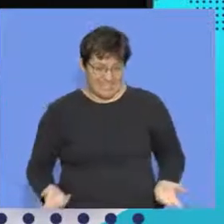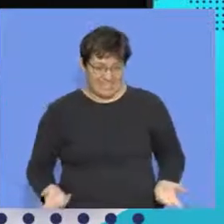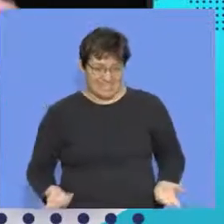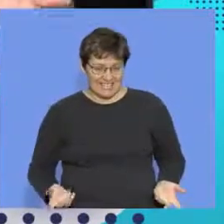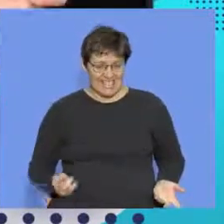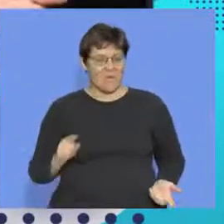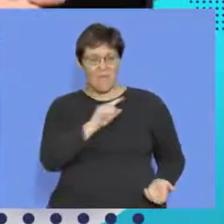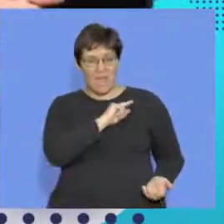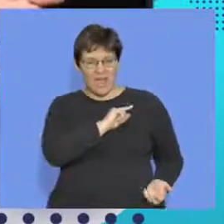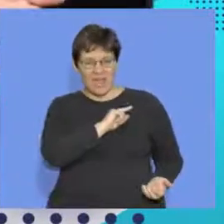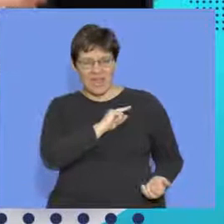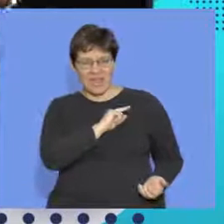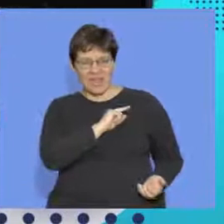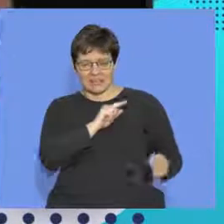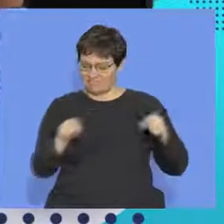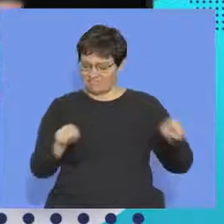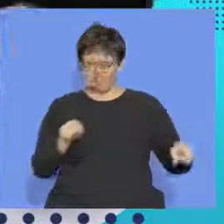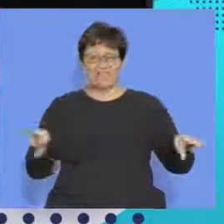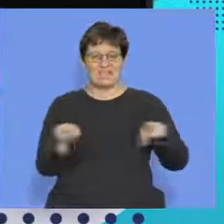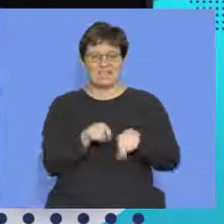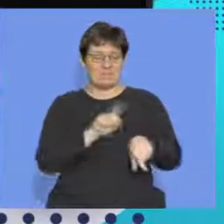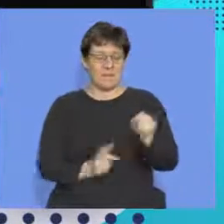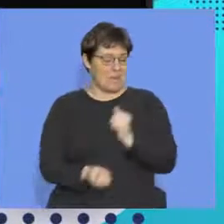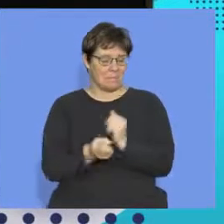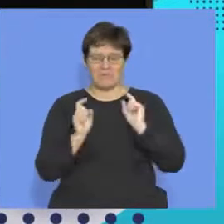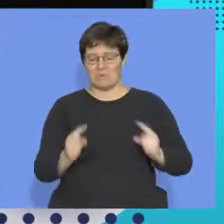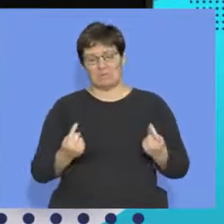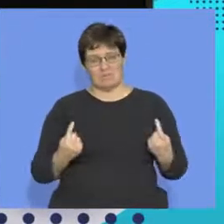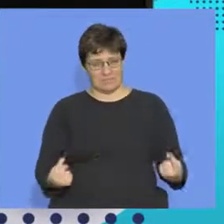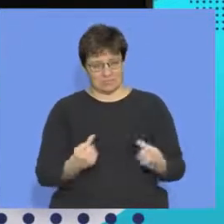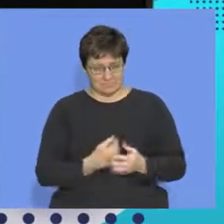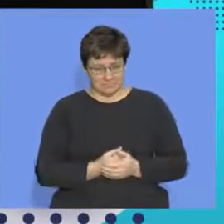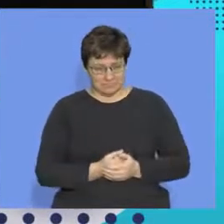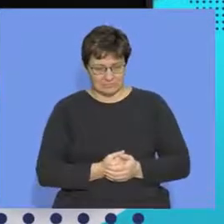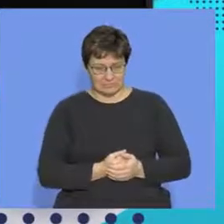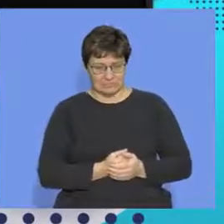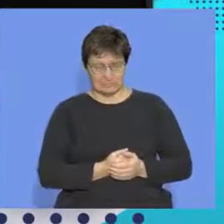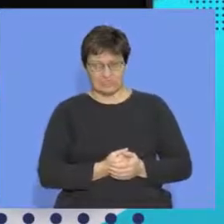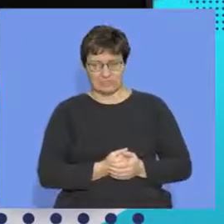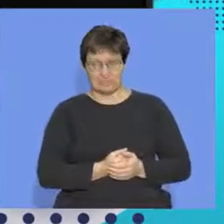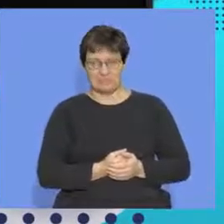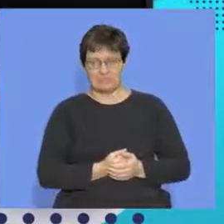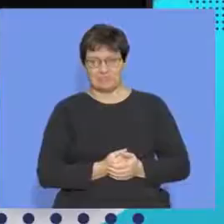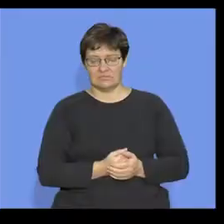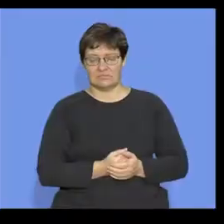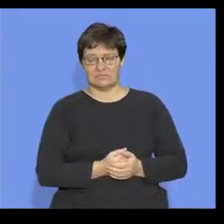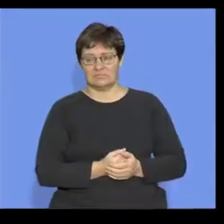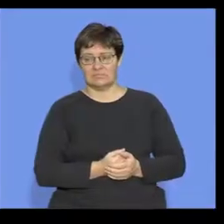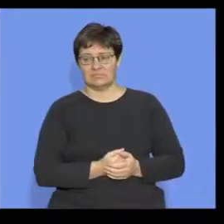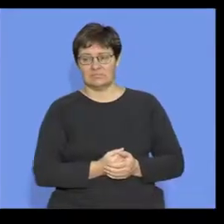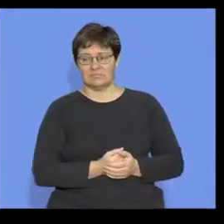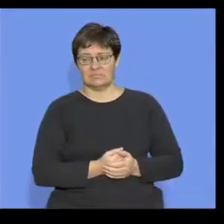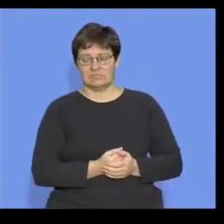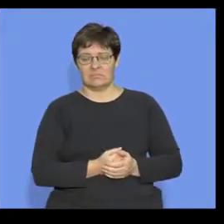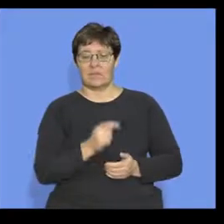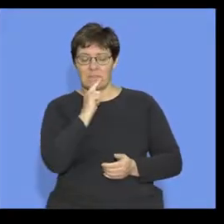So you can't take, two cannot happen simultaneously. Okay. So if that's the case,